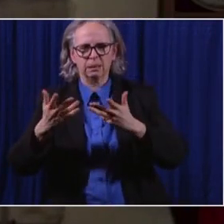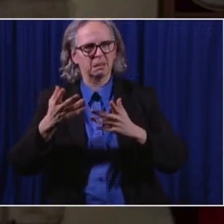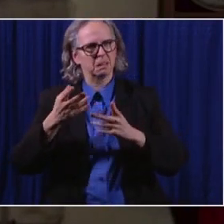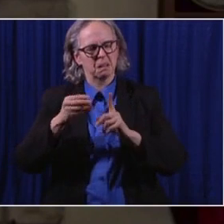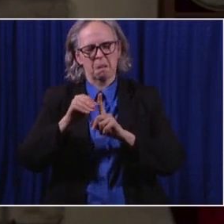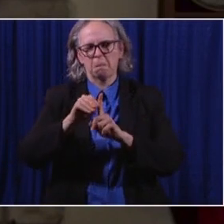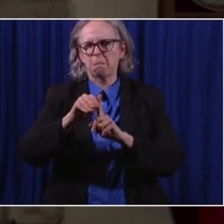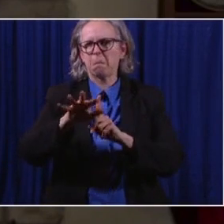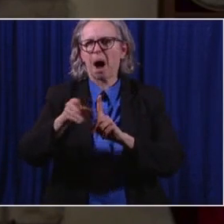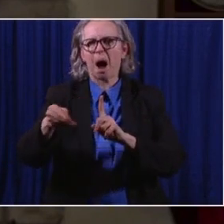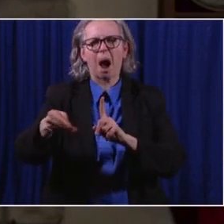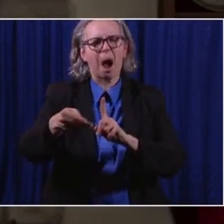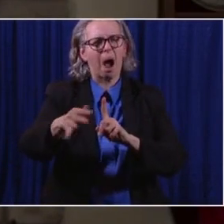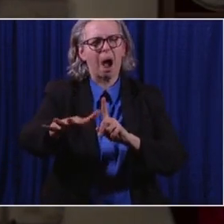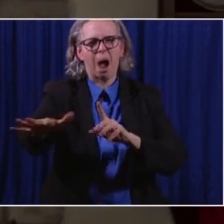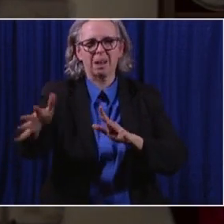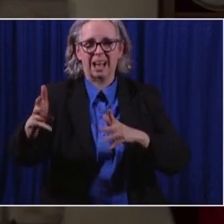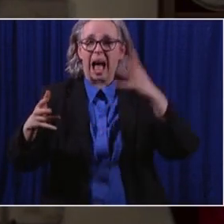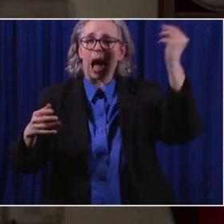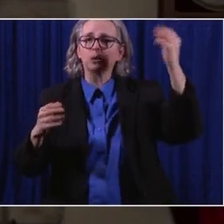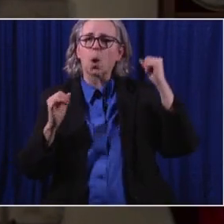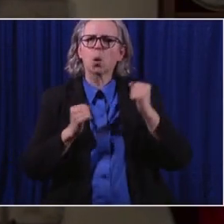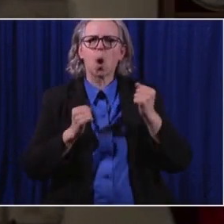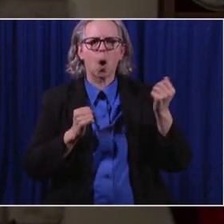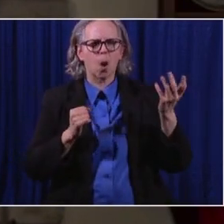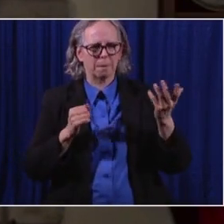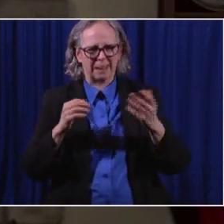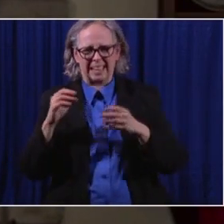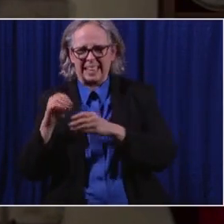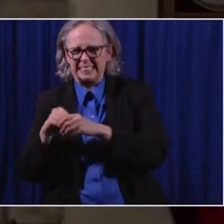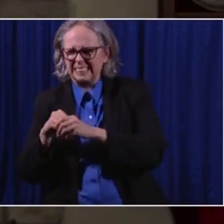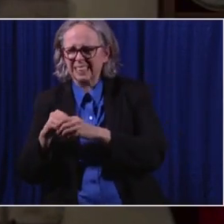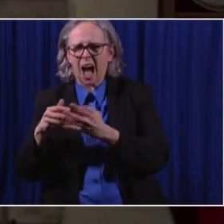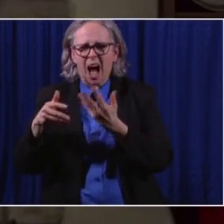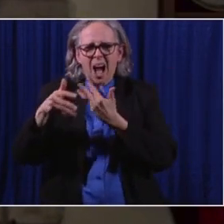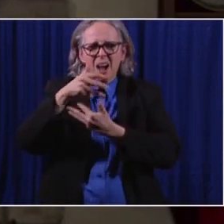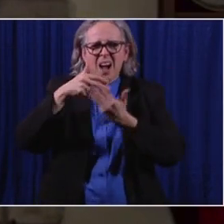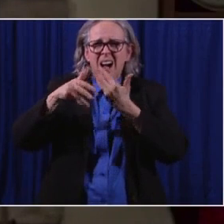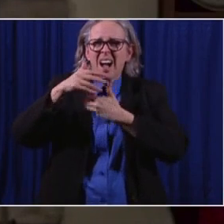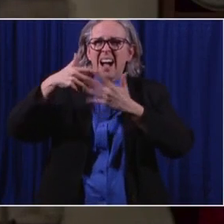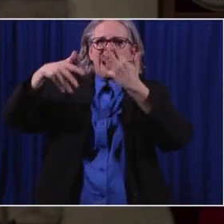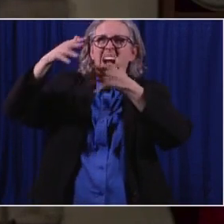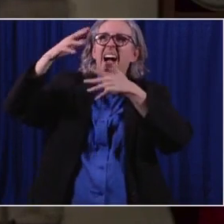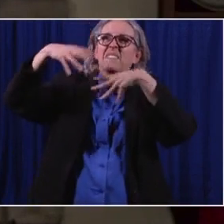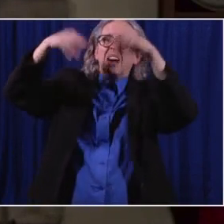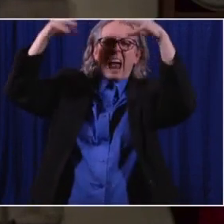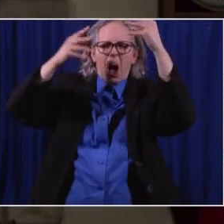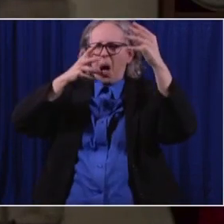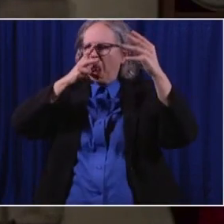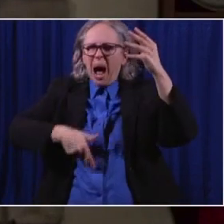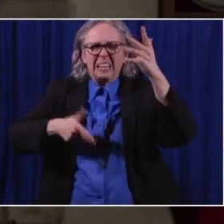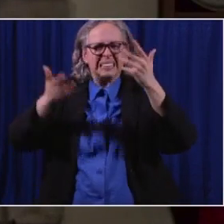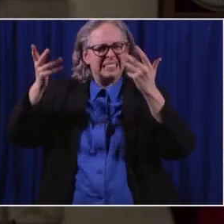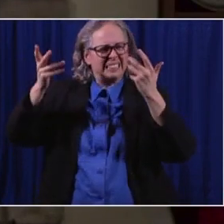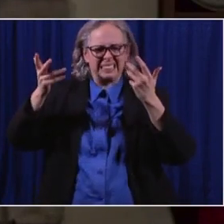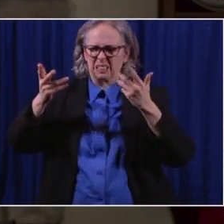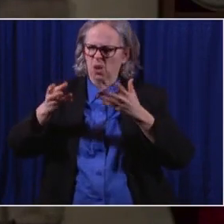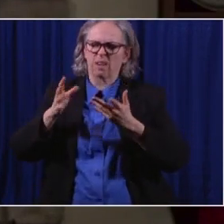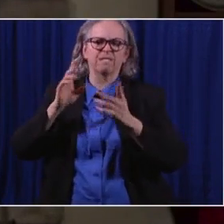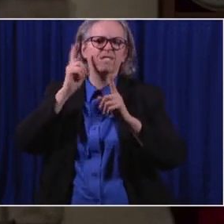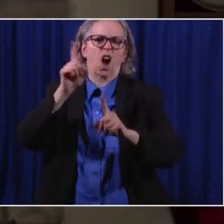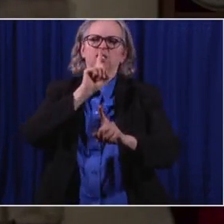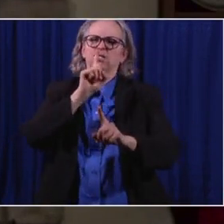you're inside, not great ventilation maybe, and it just spreads, and we